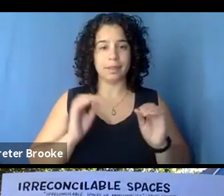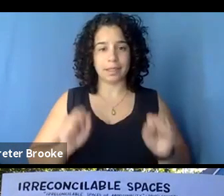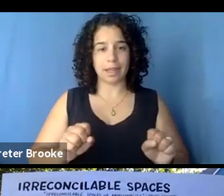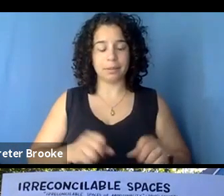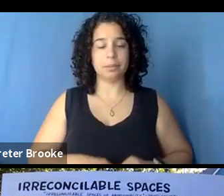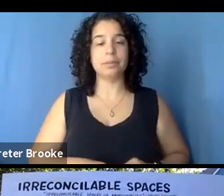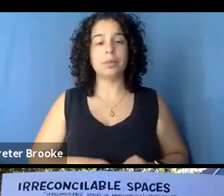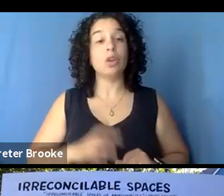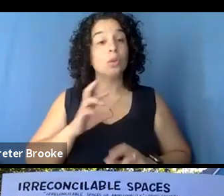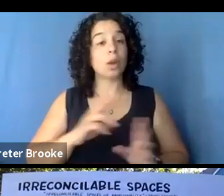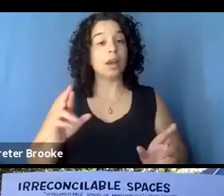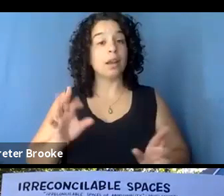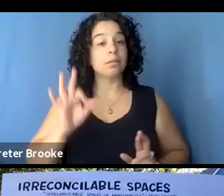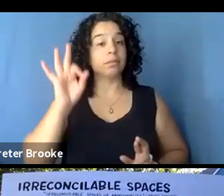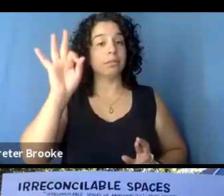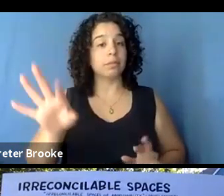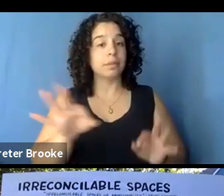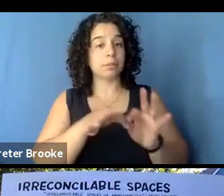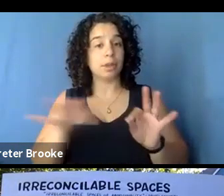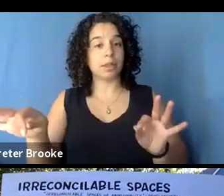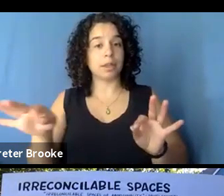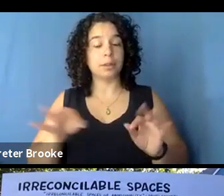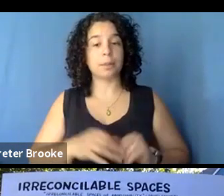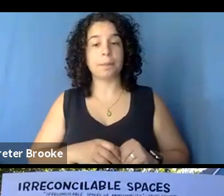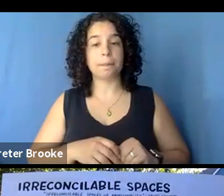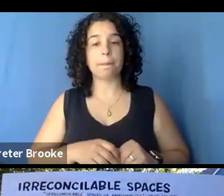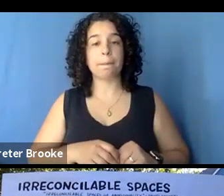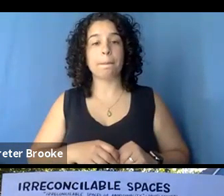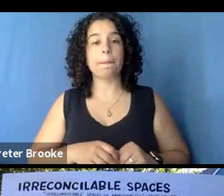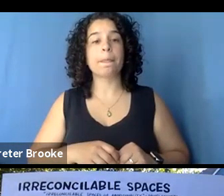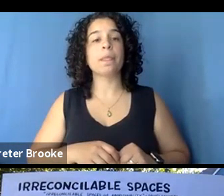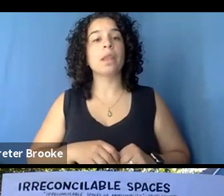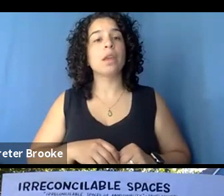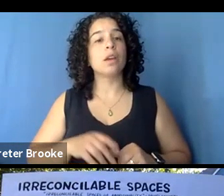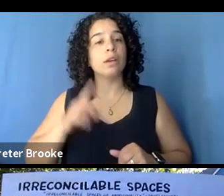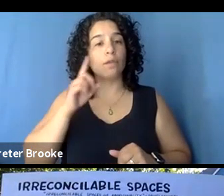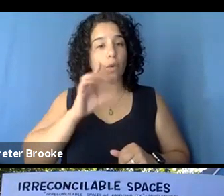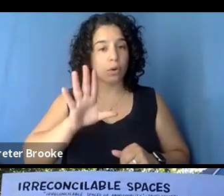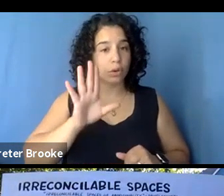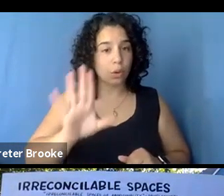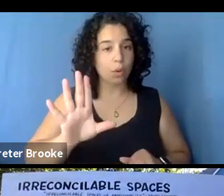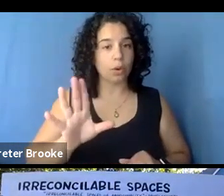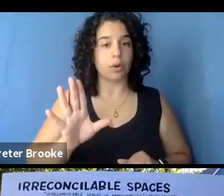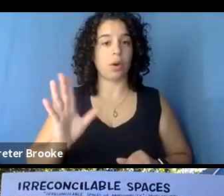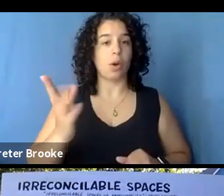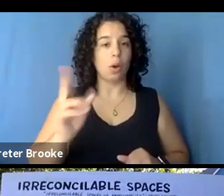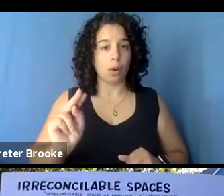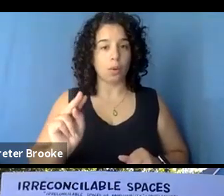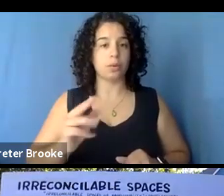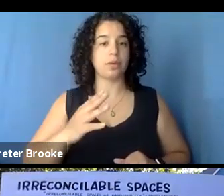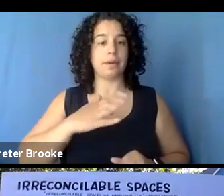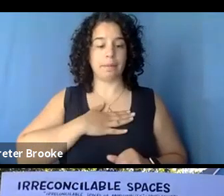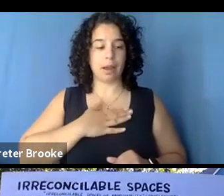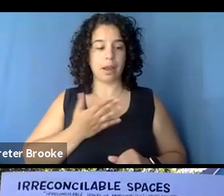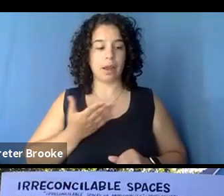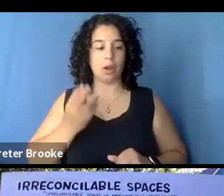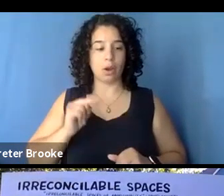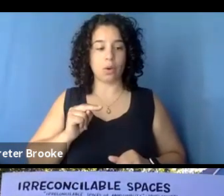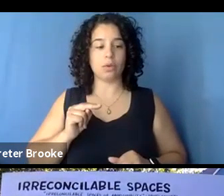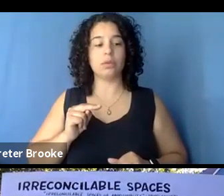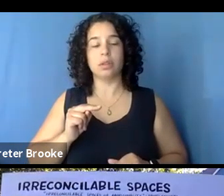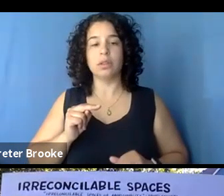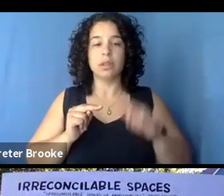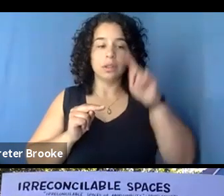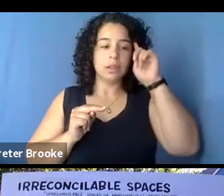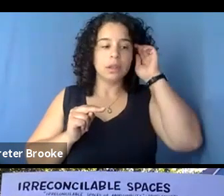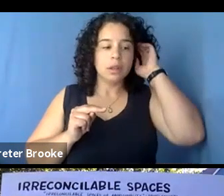prompt. In your own, in my own artistic journey, with what you and I have had to